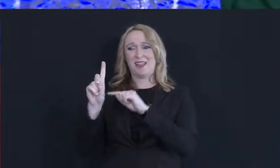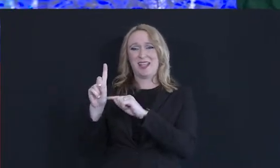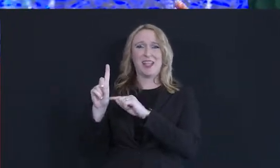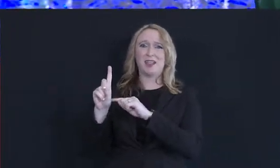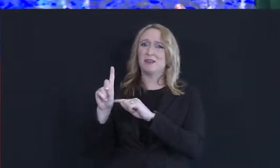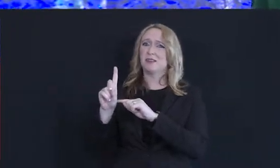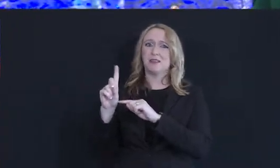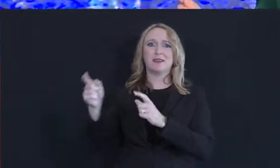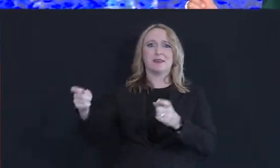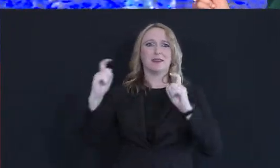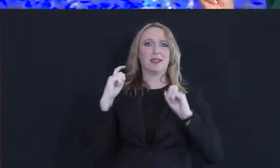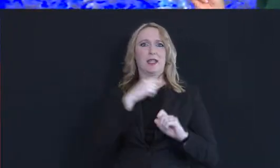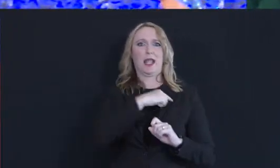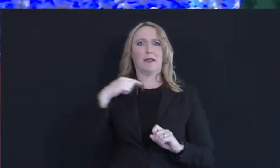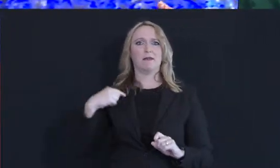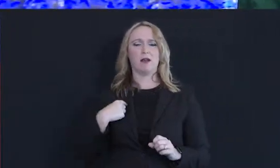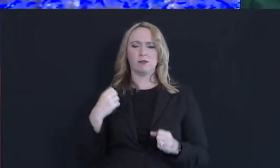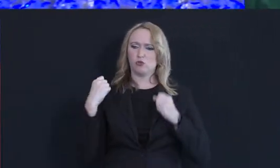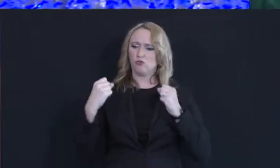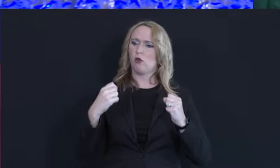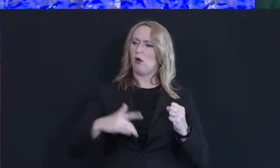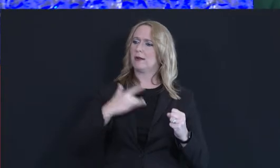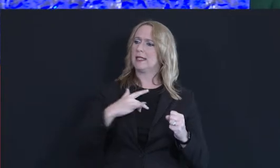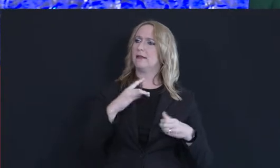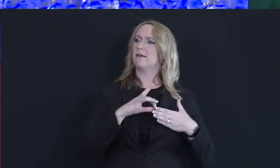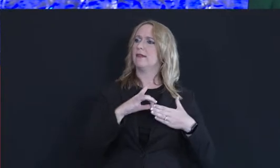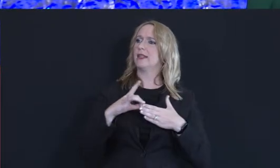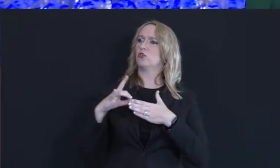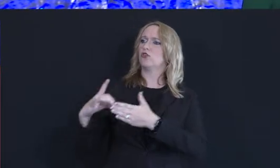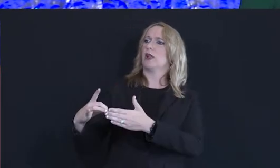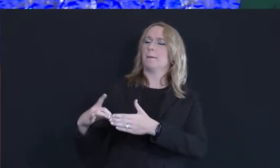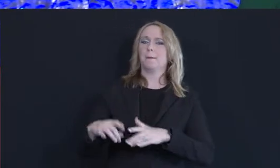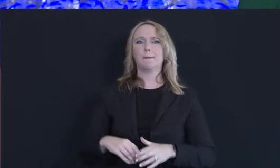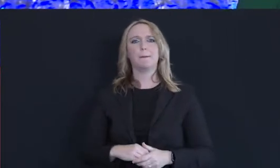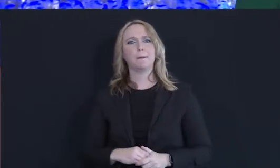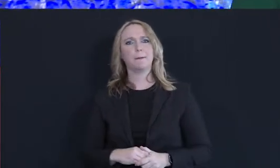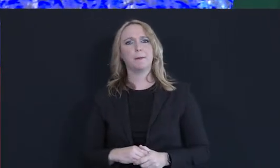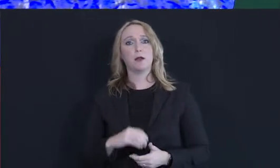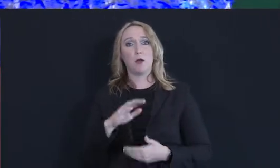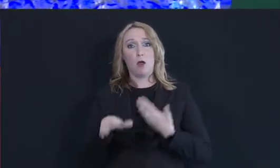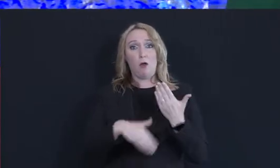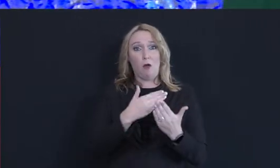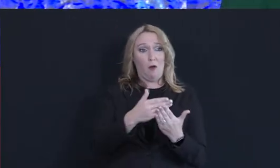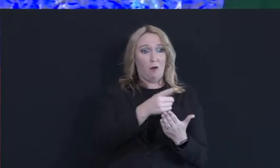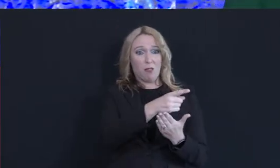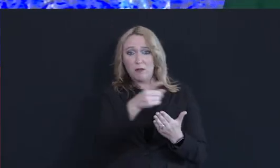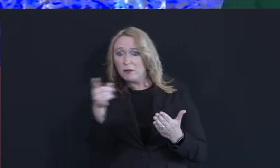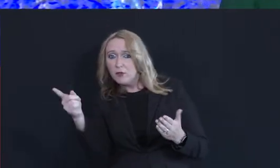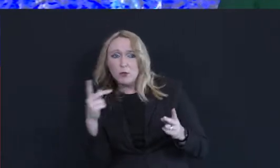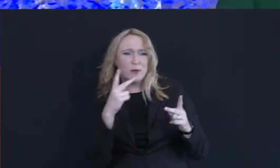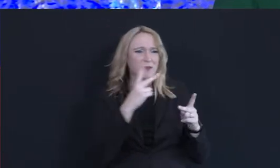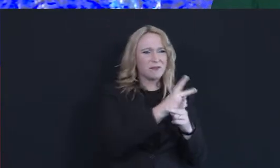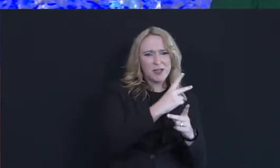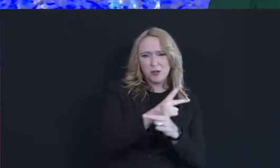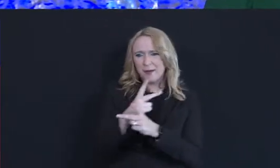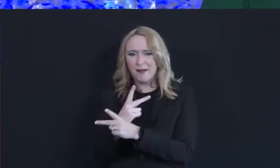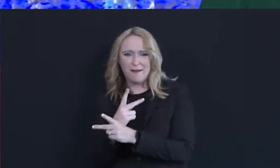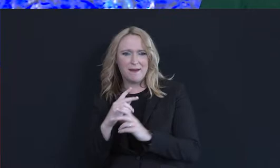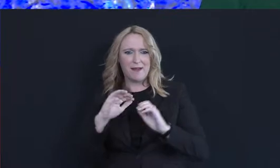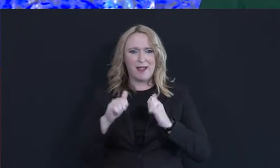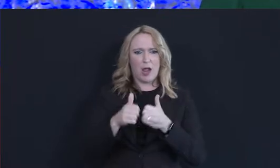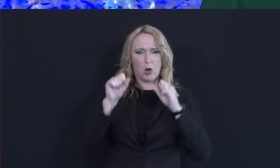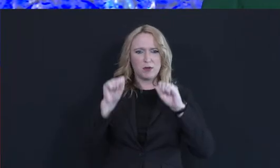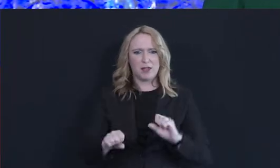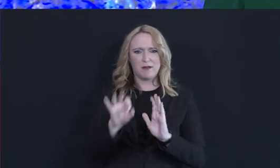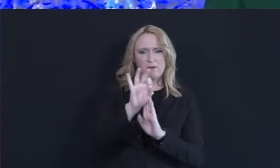us a sense of leadership to our entire city and all of you are leading and finding ways to make sure Fort Worth truly is a